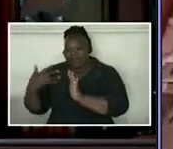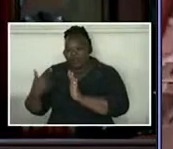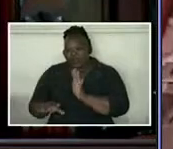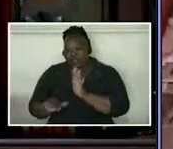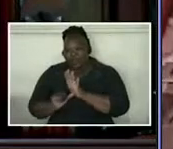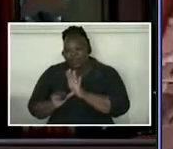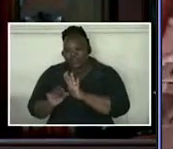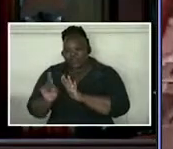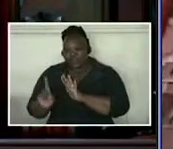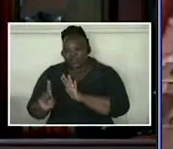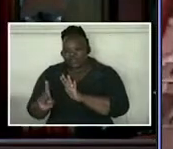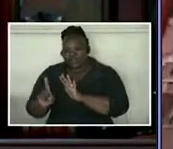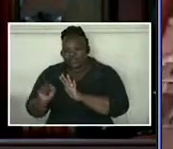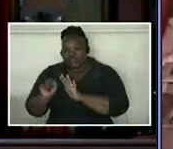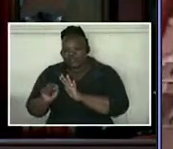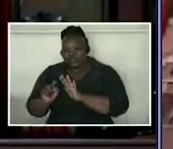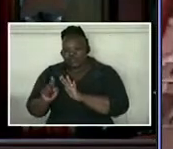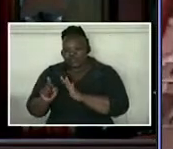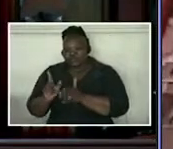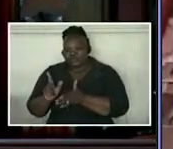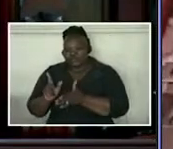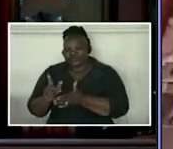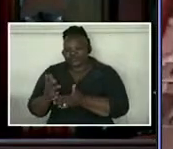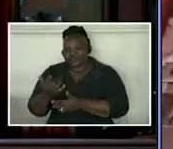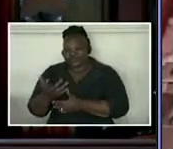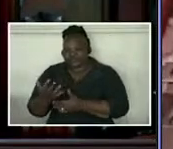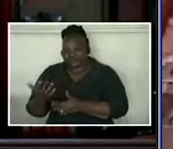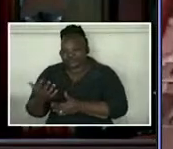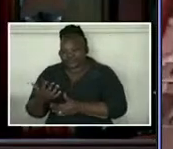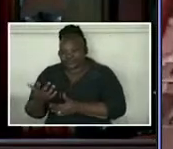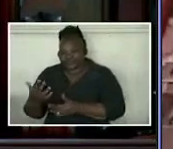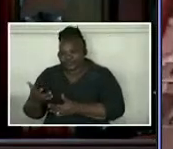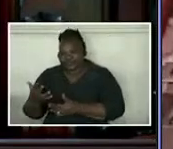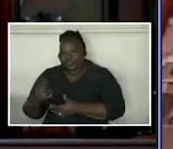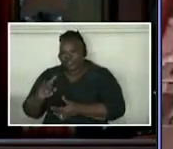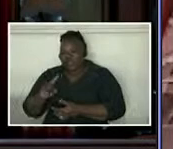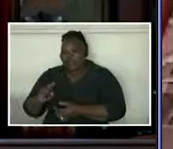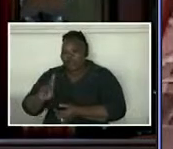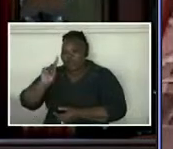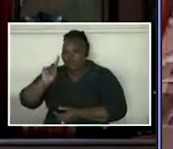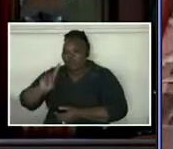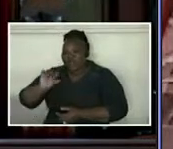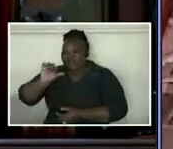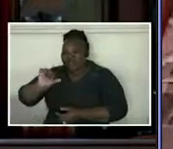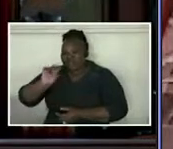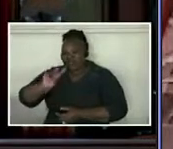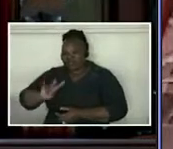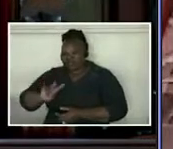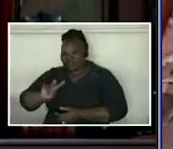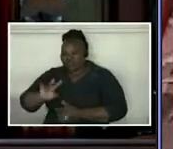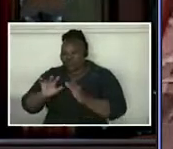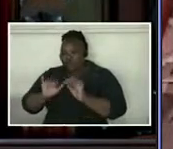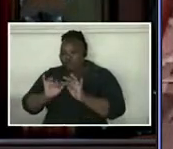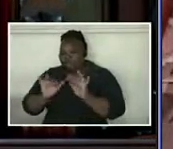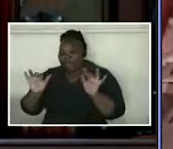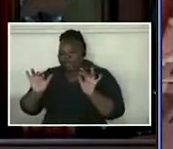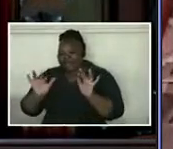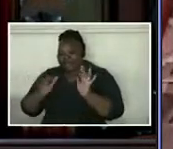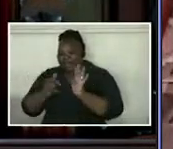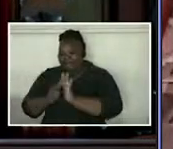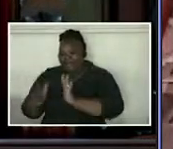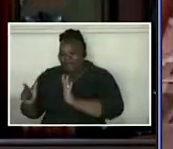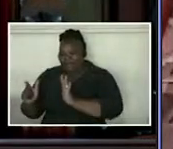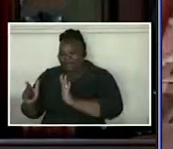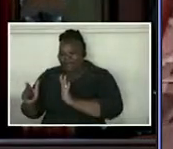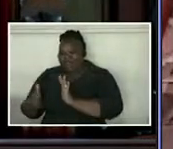that we will cut we will count it that a total of 162 public libraries will have a